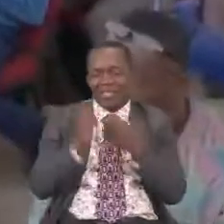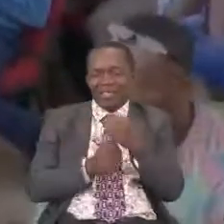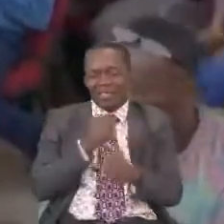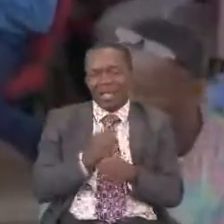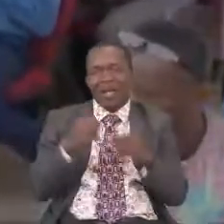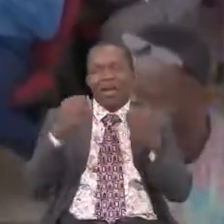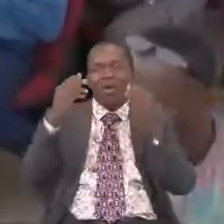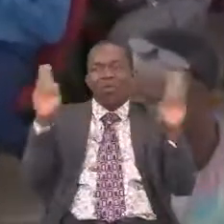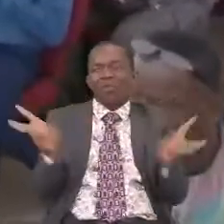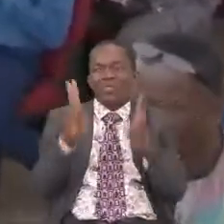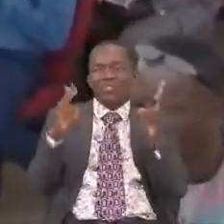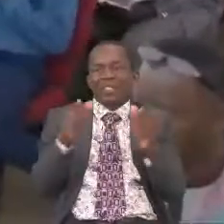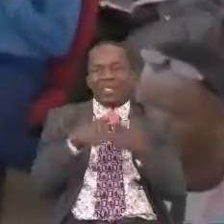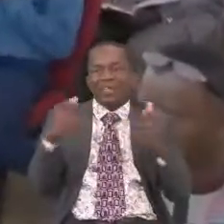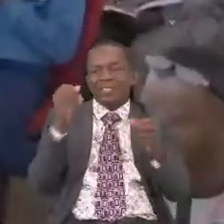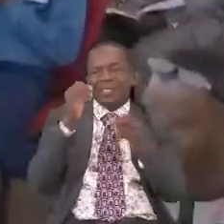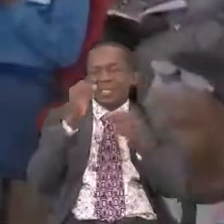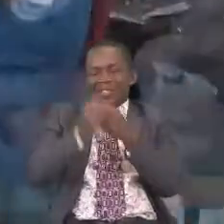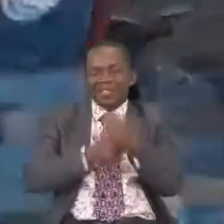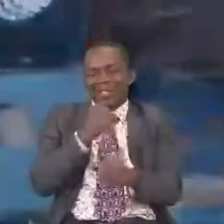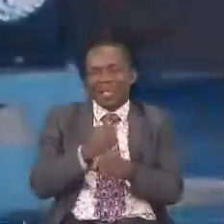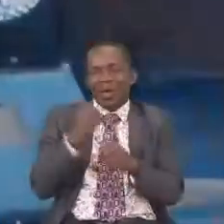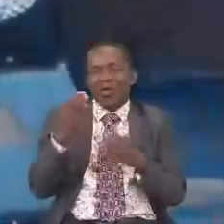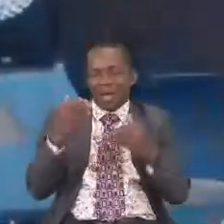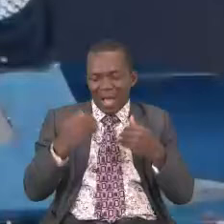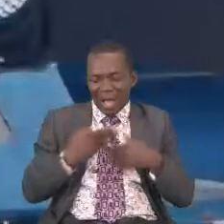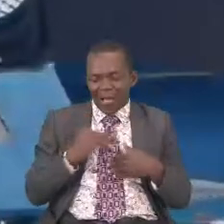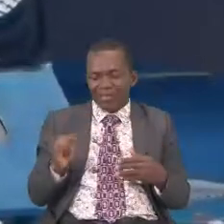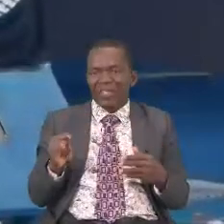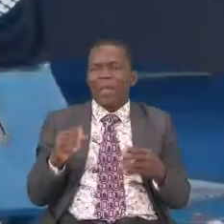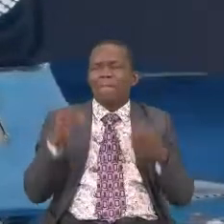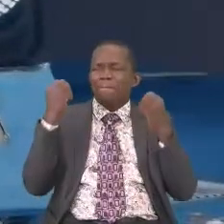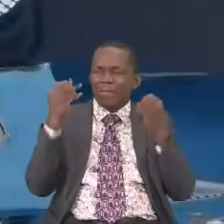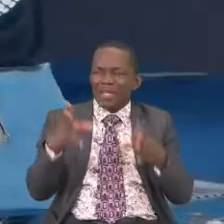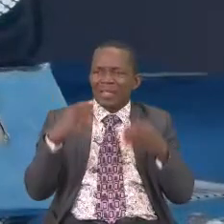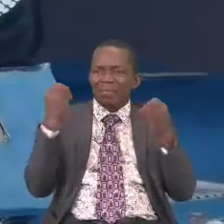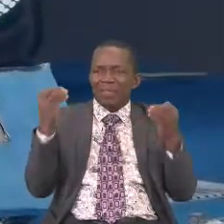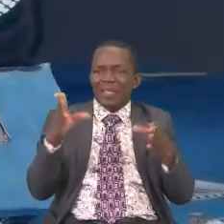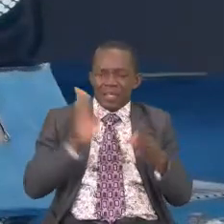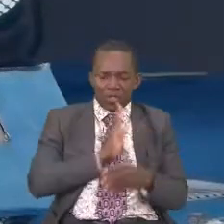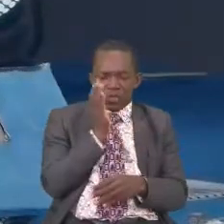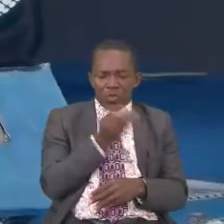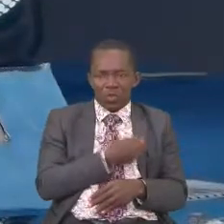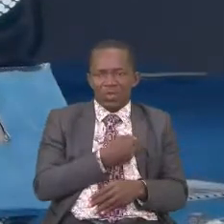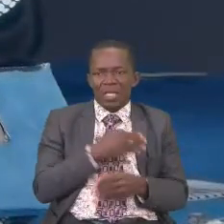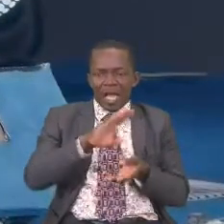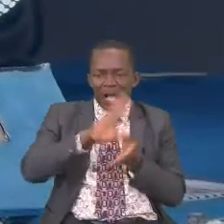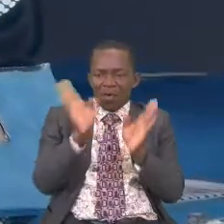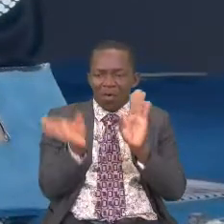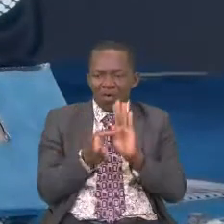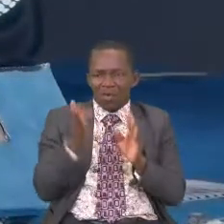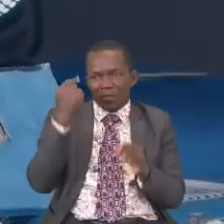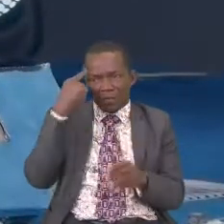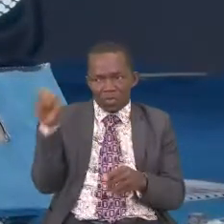of triumph, a year of having converts you have never seen in your life. It's a year